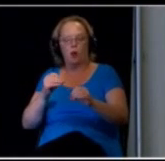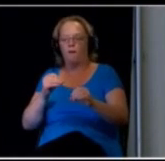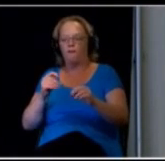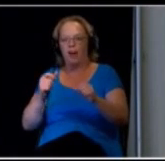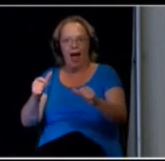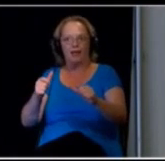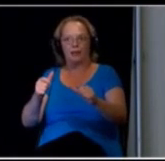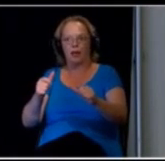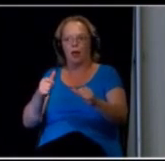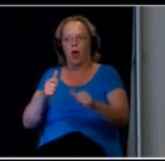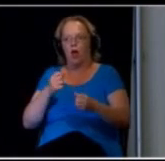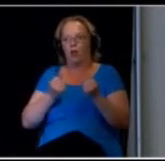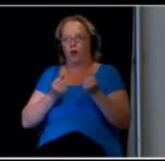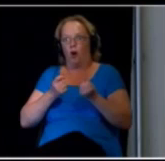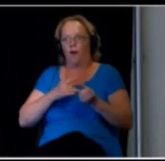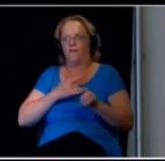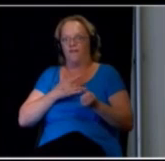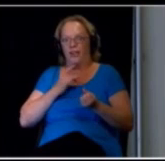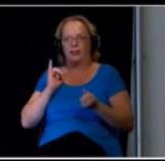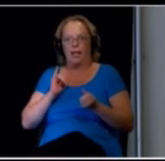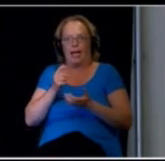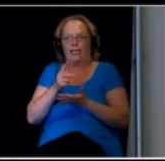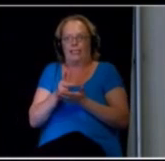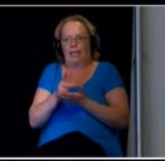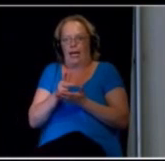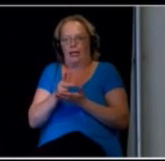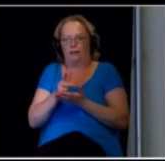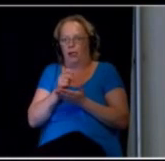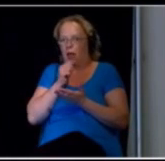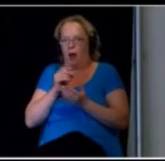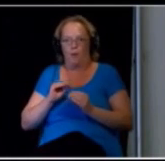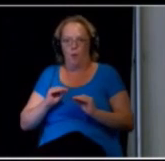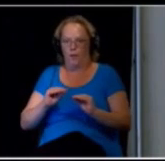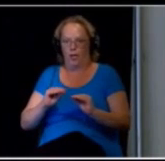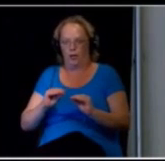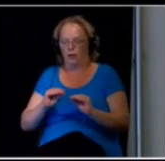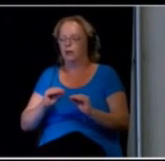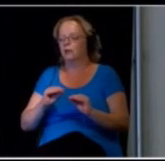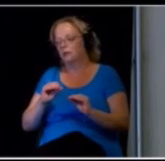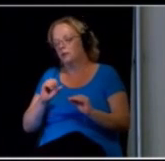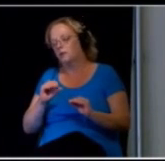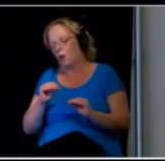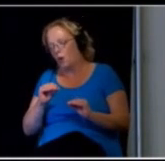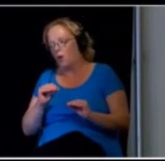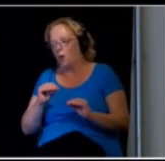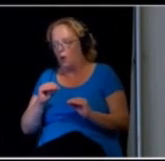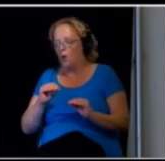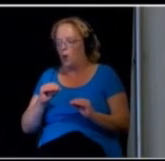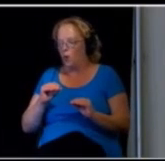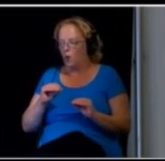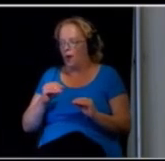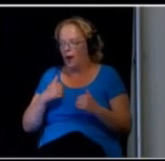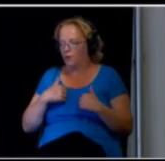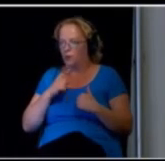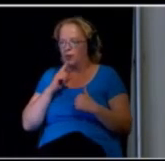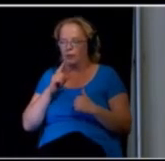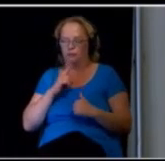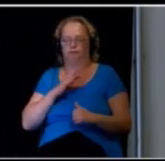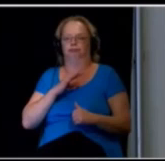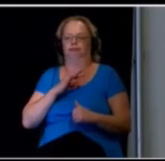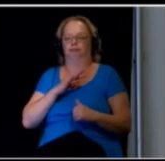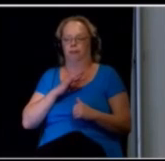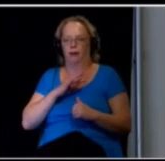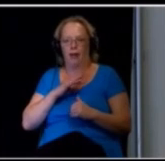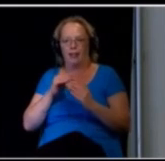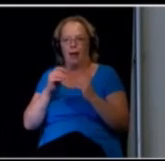to the control sequence in the motors. So it's actually able to achieve a level of all-wheel drive